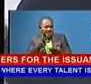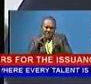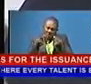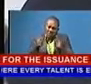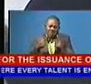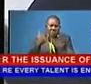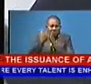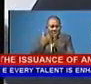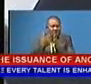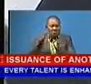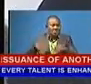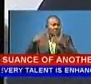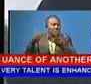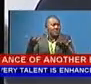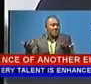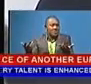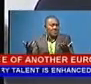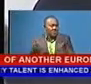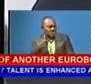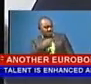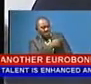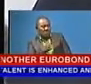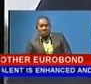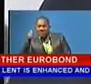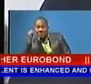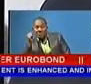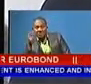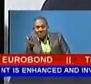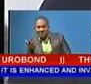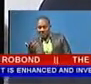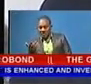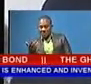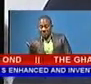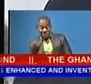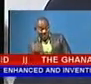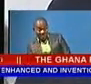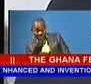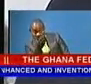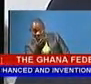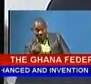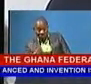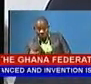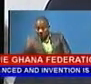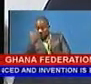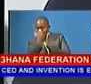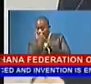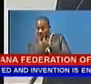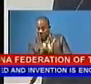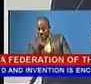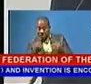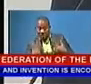give a list of these 704 polling stations were resisted by a council for respondents. Now, do you have the list with